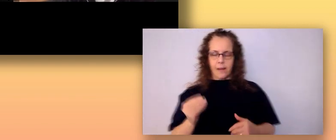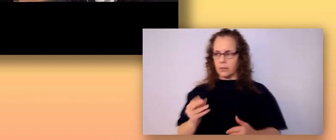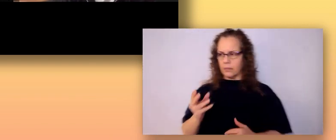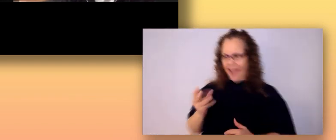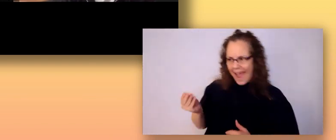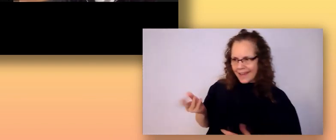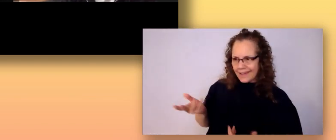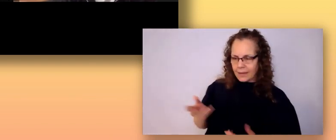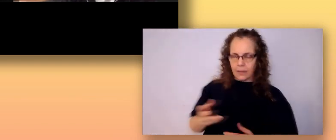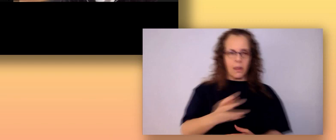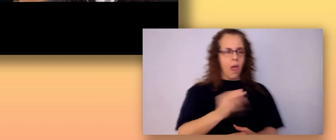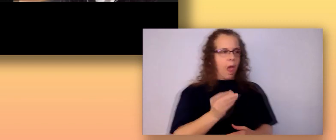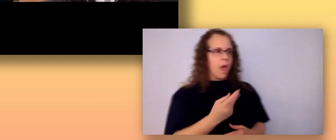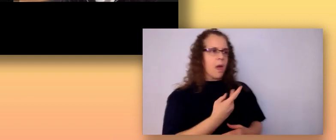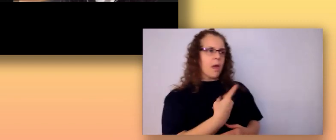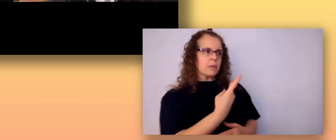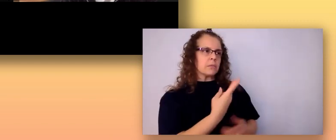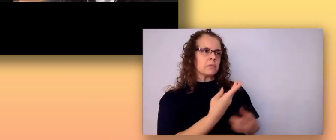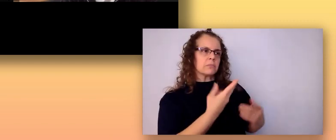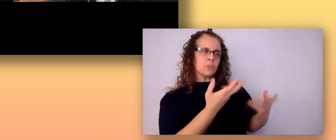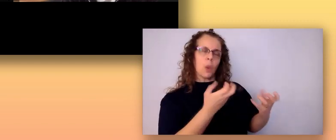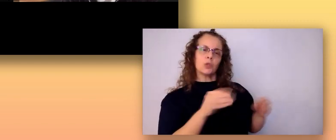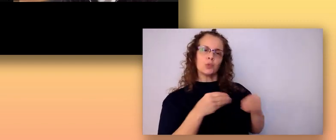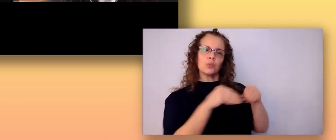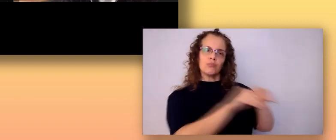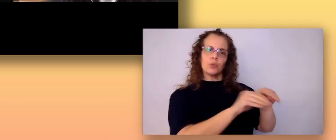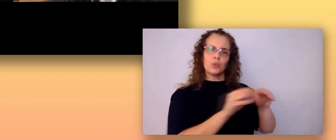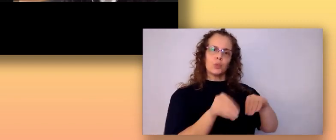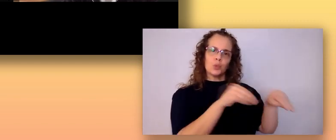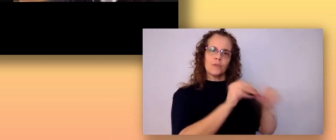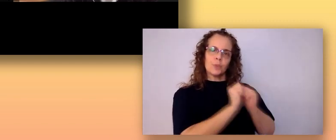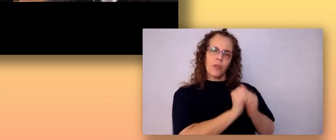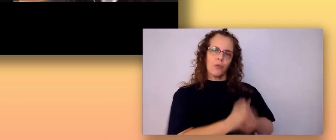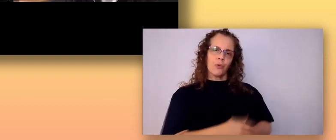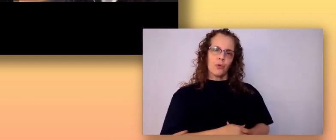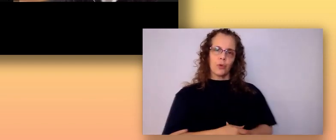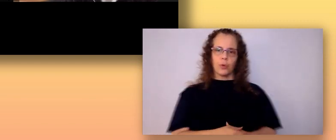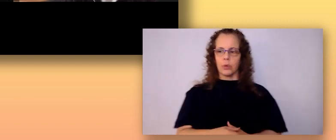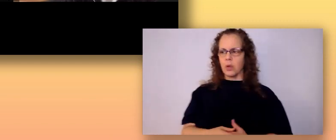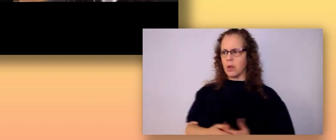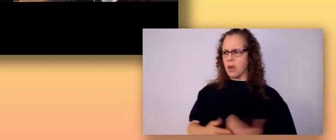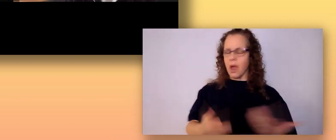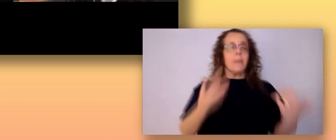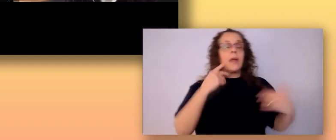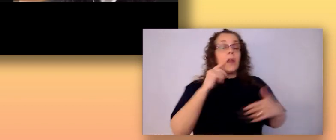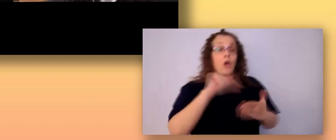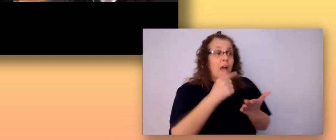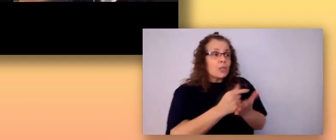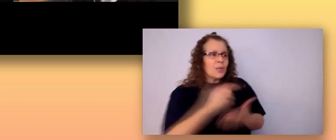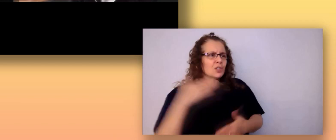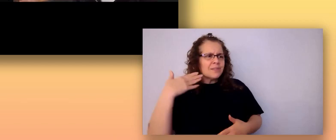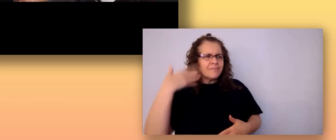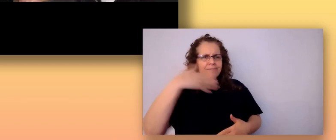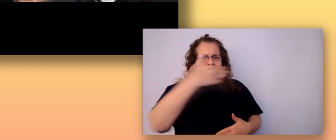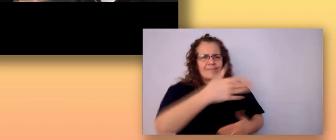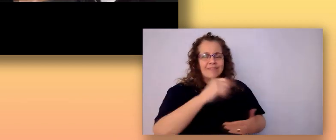she wants to move in together. I mean, it may not happen for a while. I mean, graduation is like months away, but